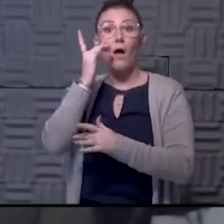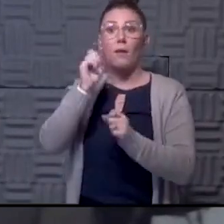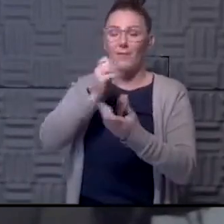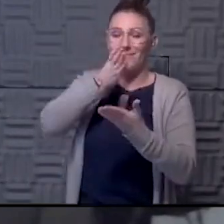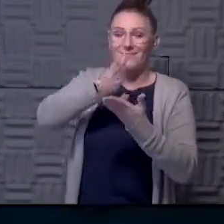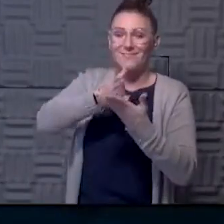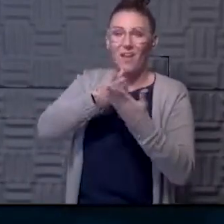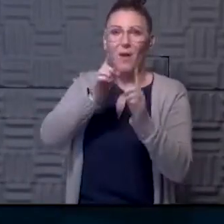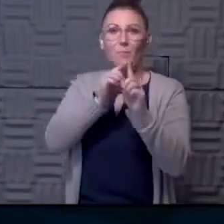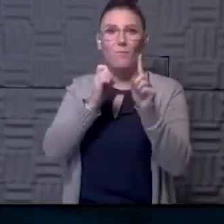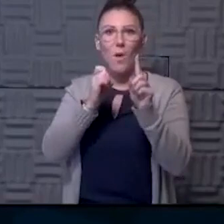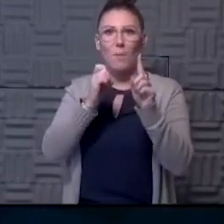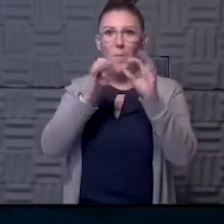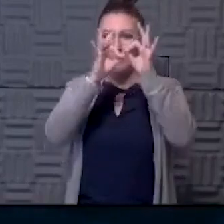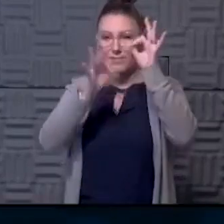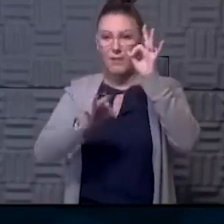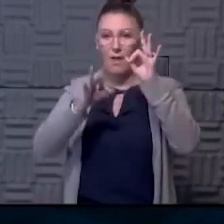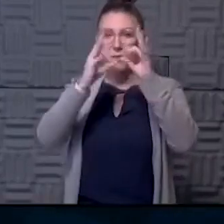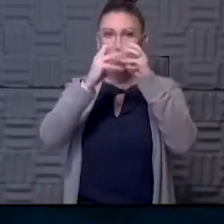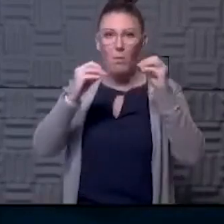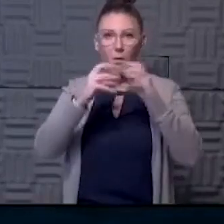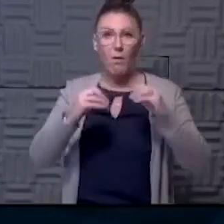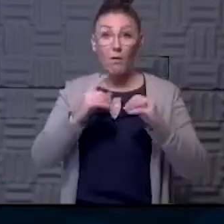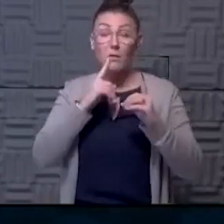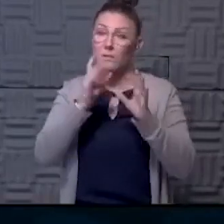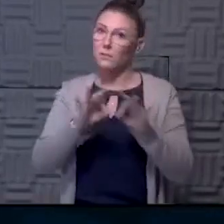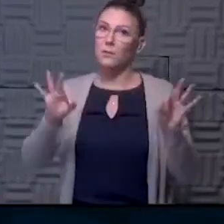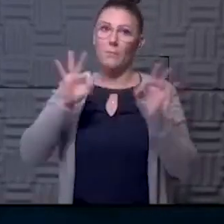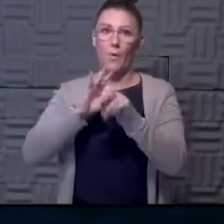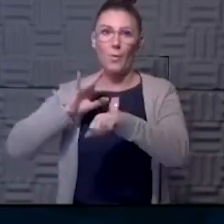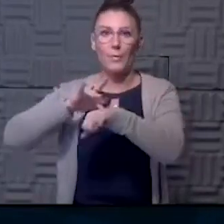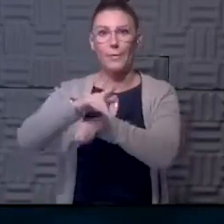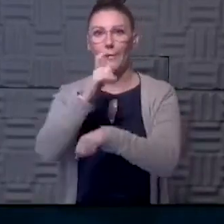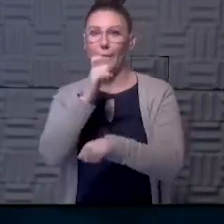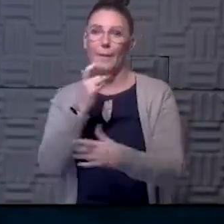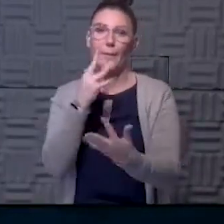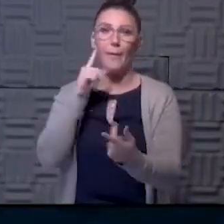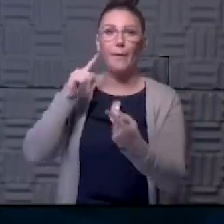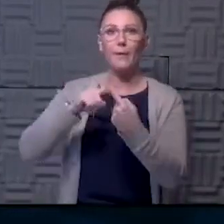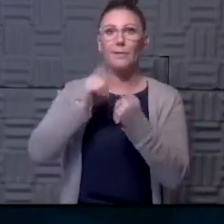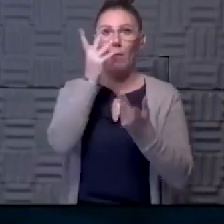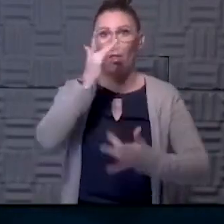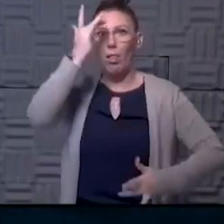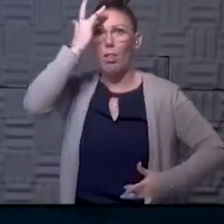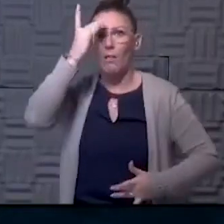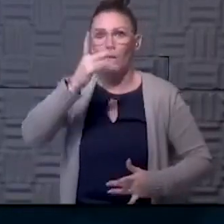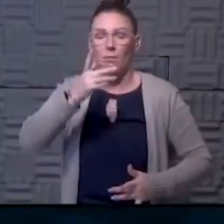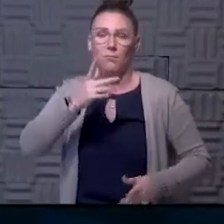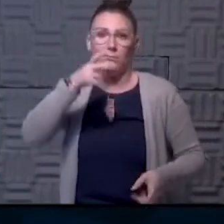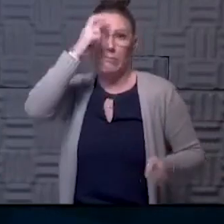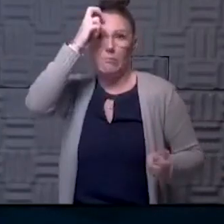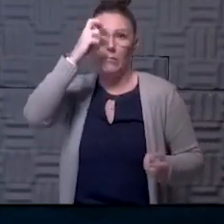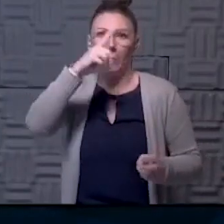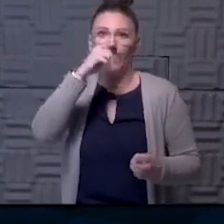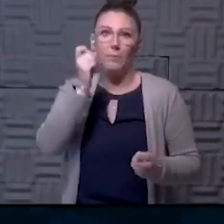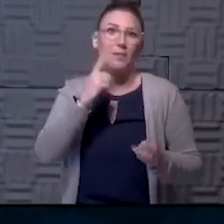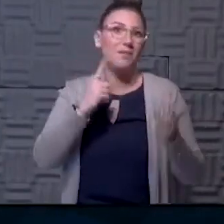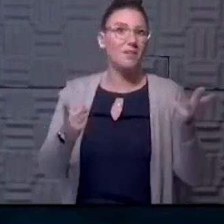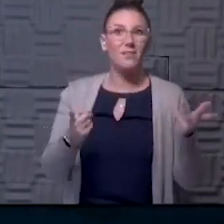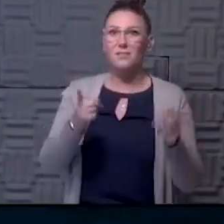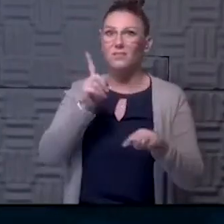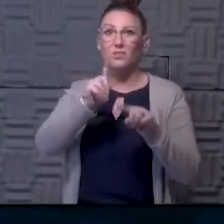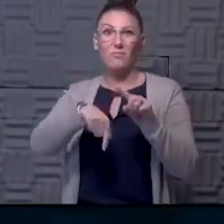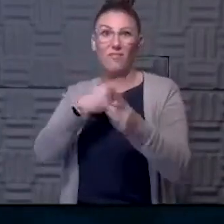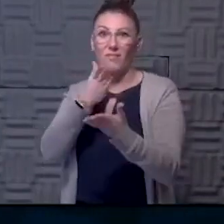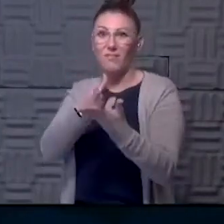more. So it's really important to give this early, because you don't want to wait until you're really sick to get it, because by that time the horse is out of the barn, so to